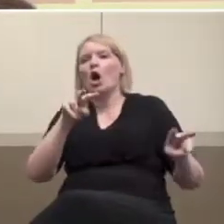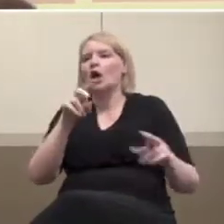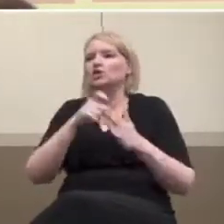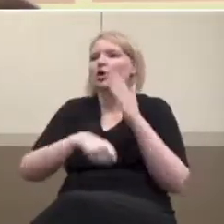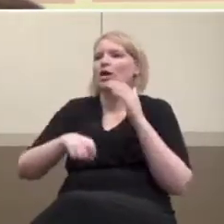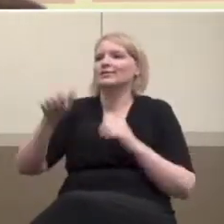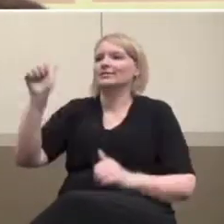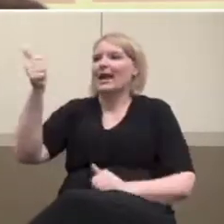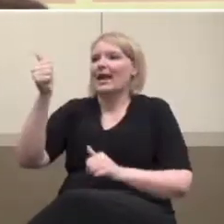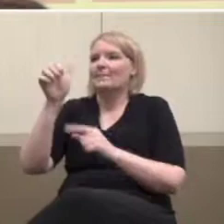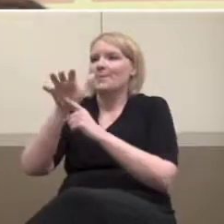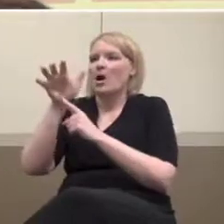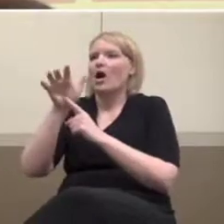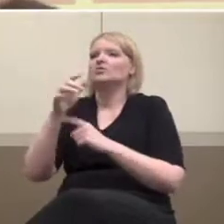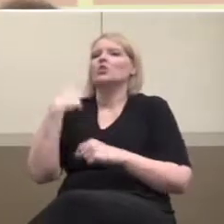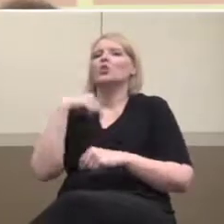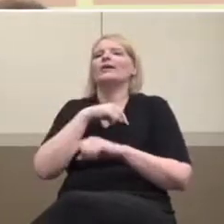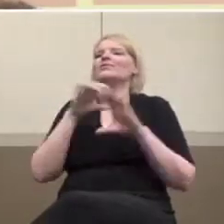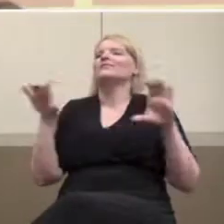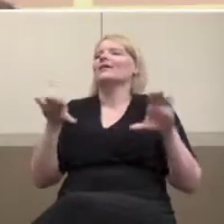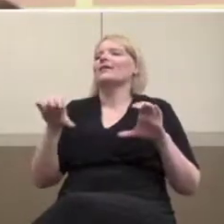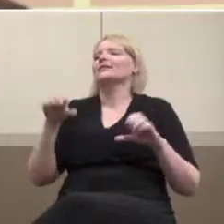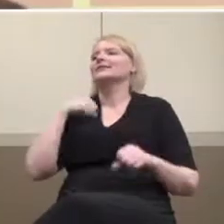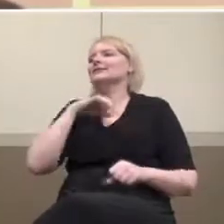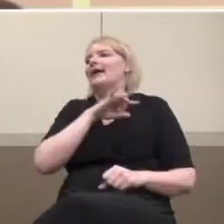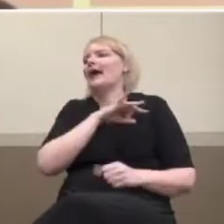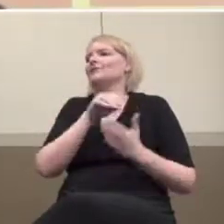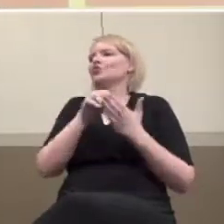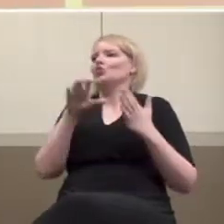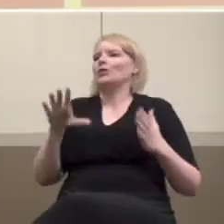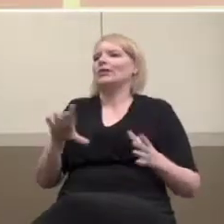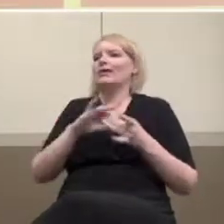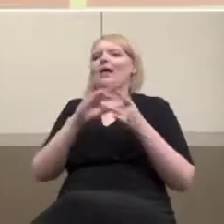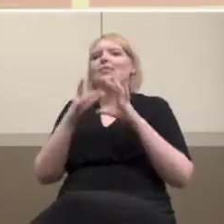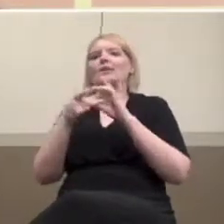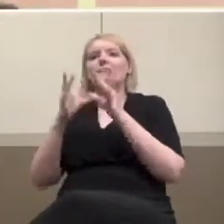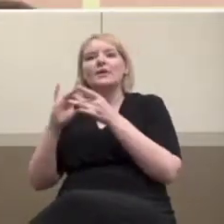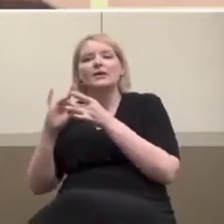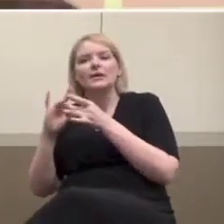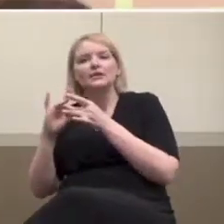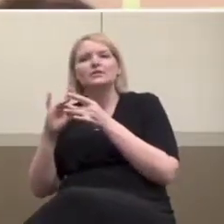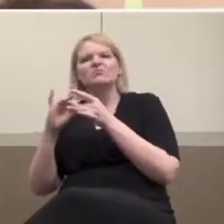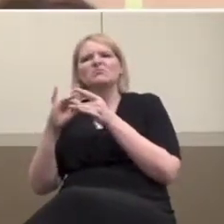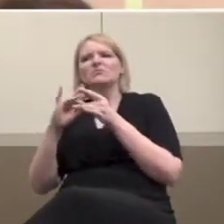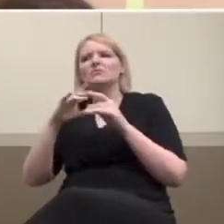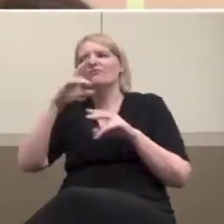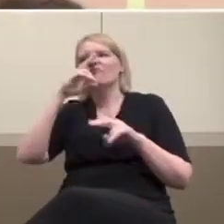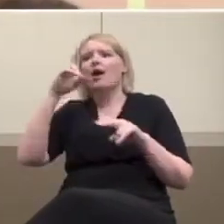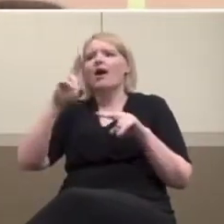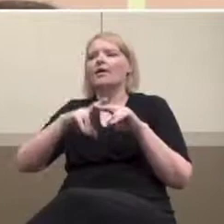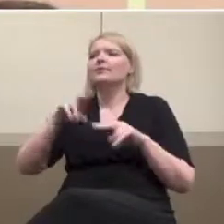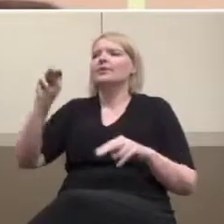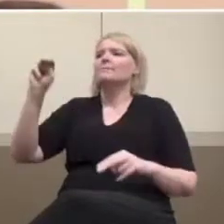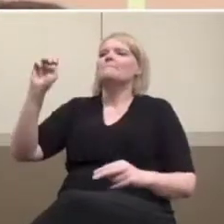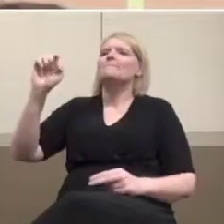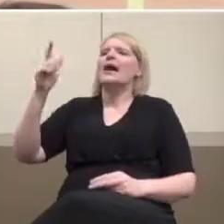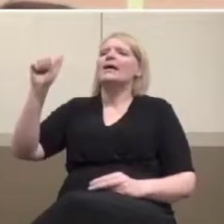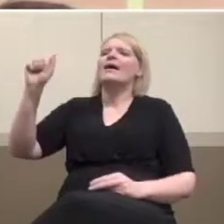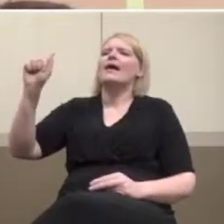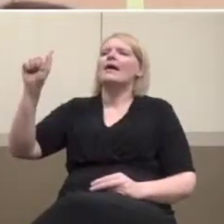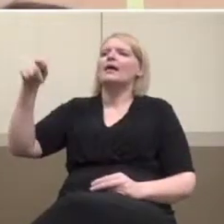They've done like staff student Olympics. They've done some pretty fun things. We go to the Megaplex in Homer